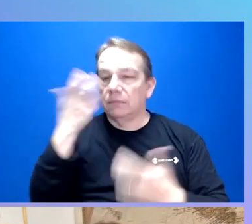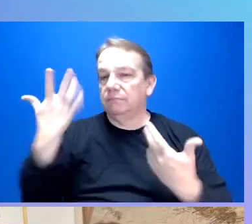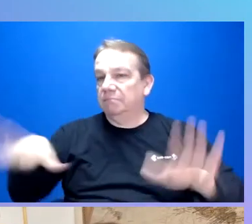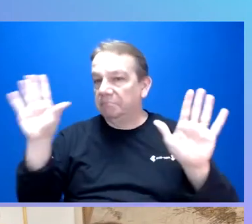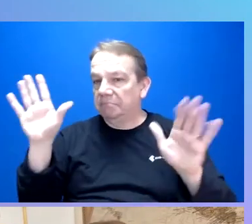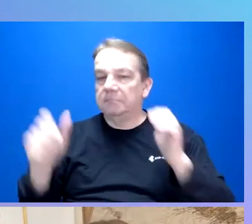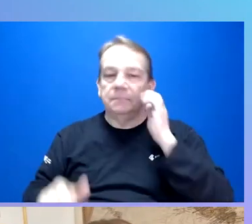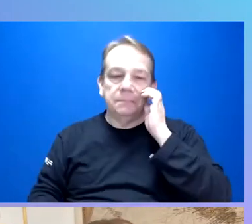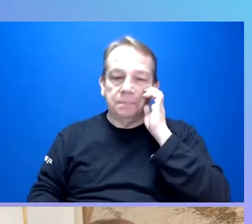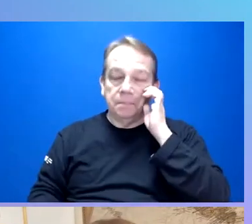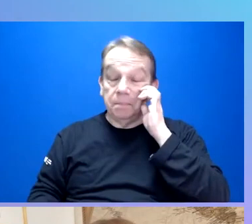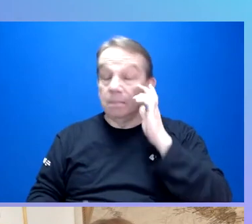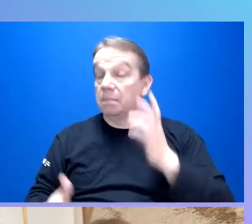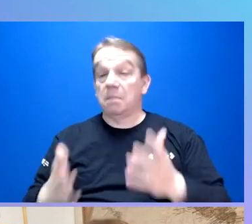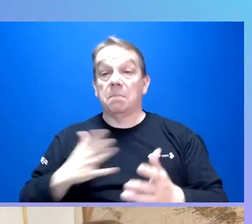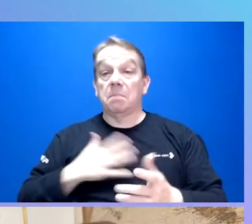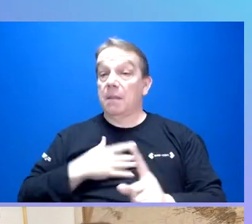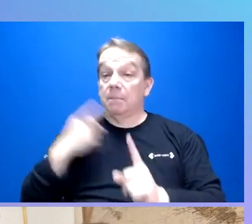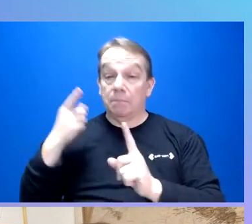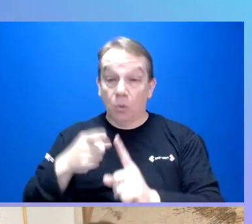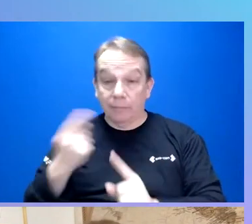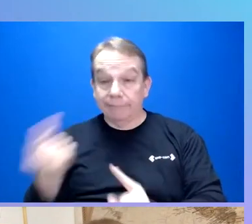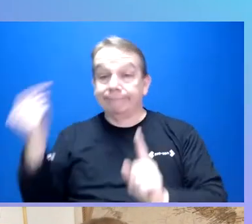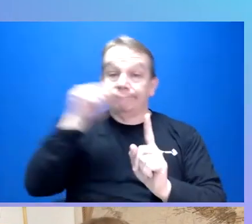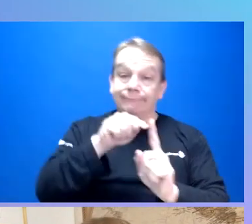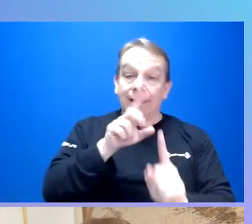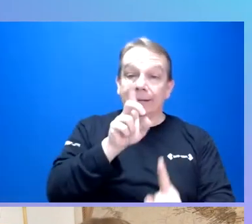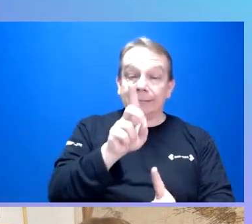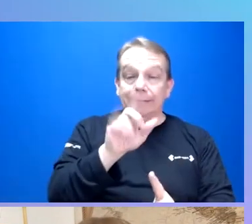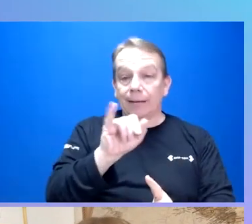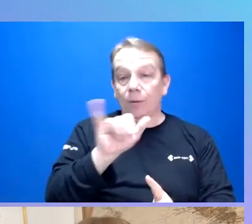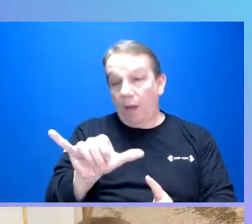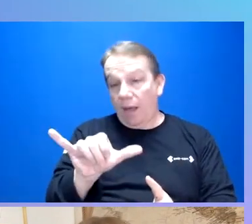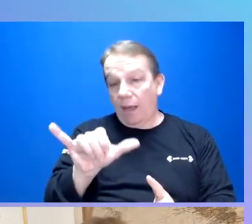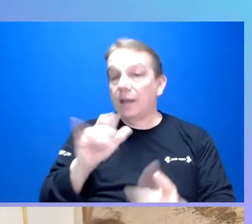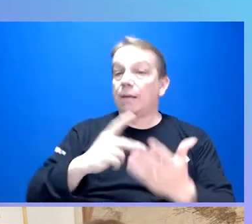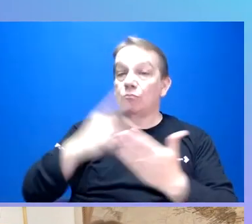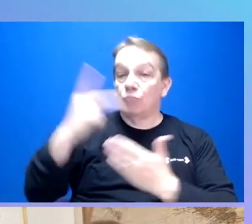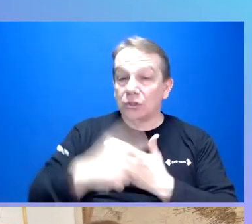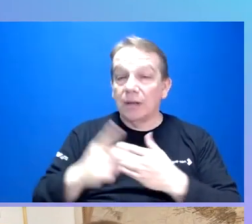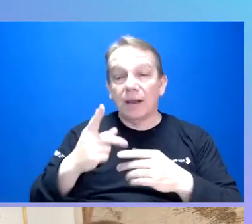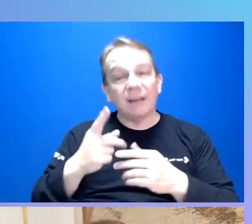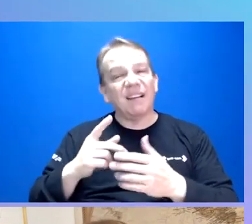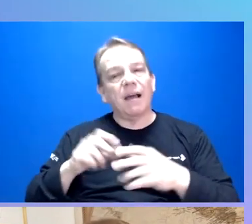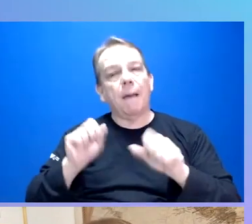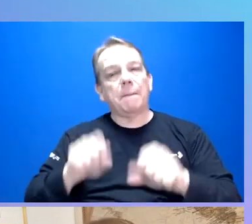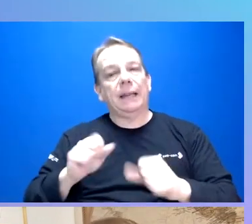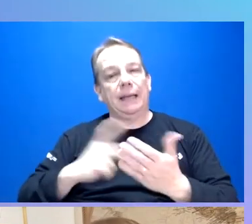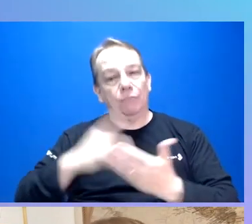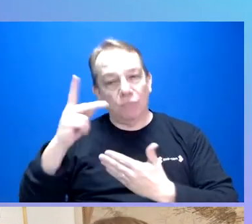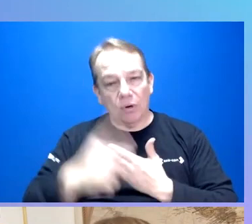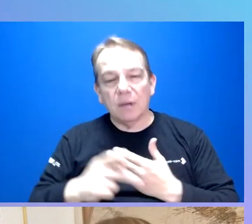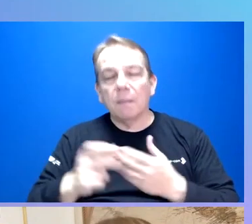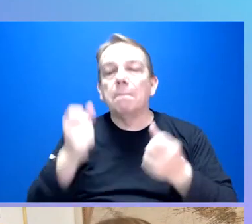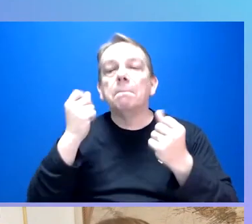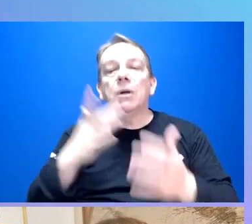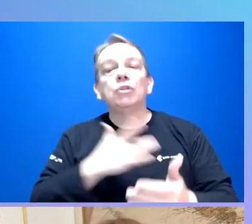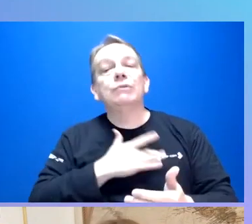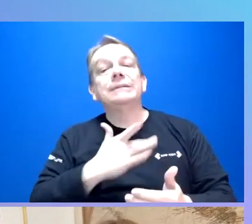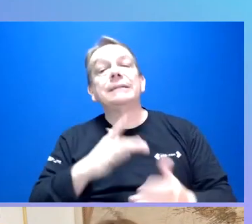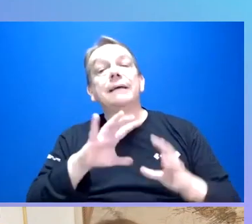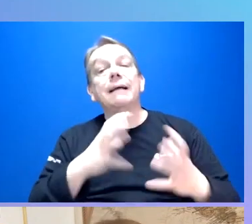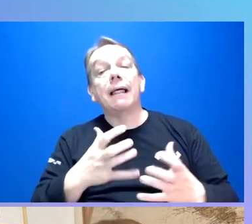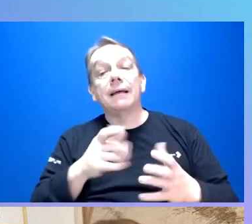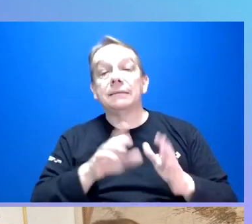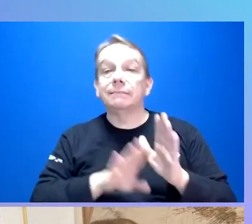So back to all these DIY assistive technologies coming out of the Ability Project. The multisensory design class started 2 years ago,